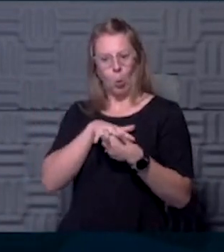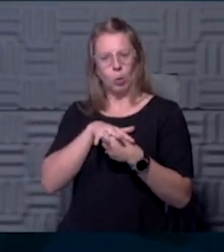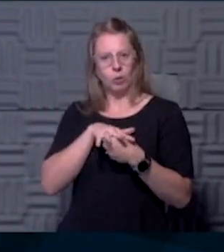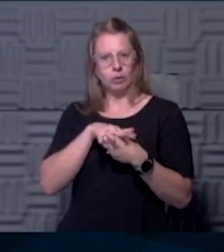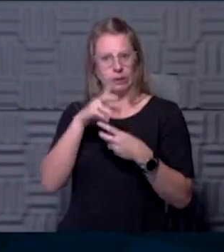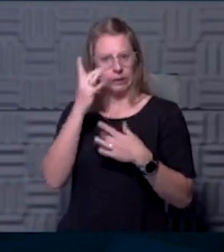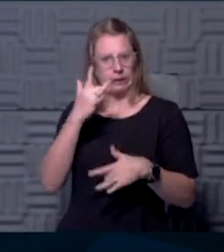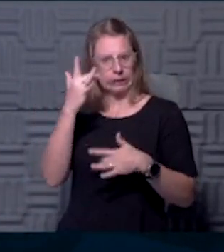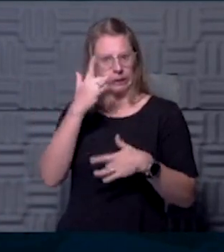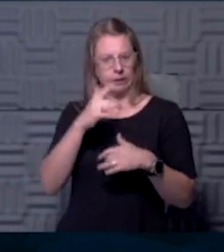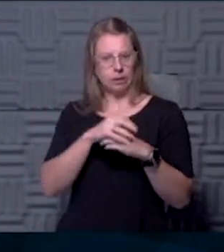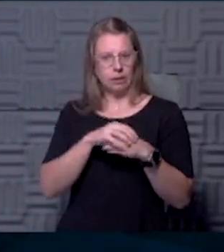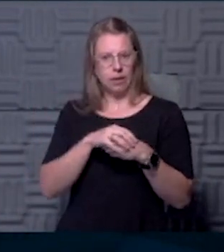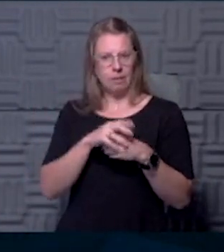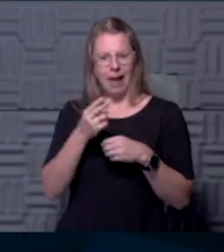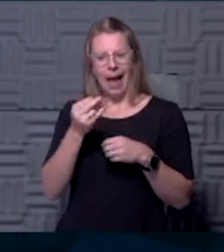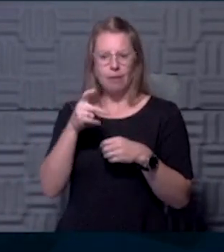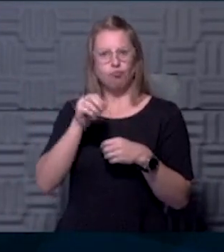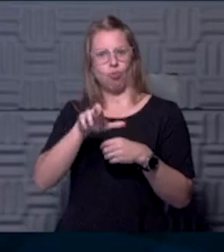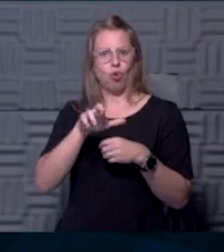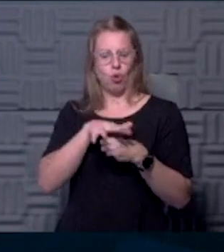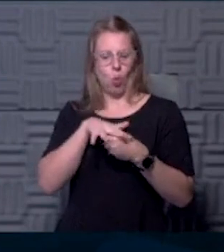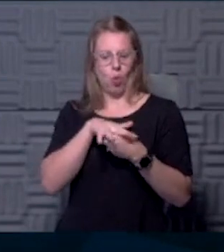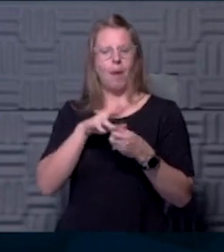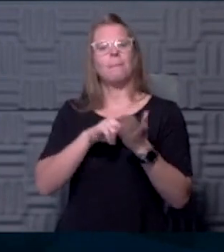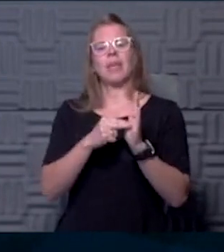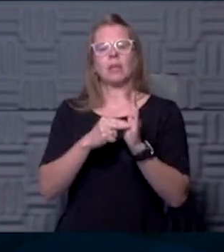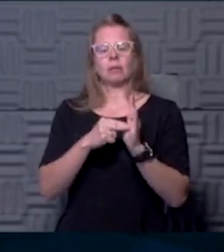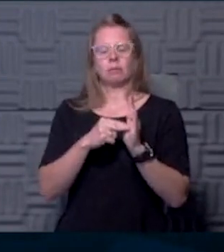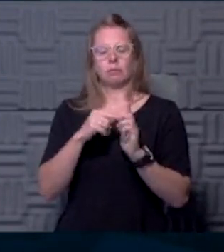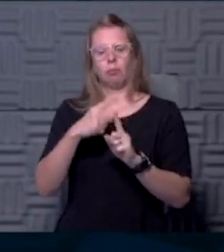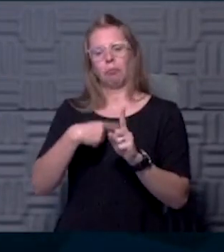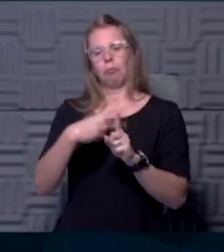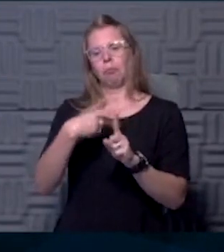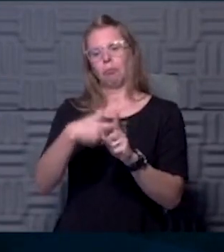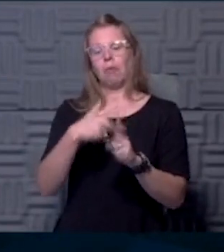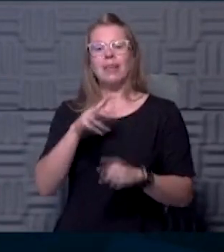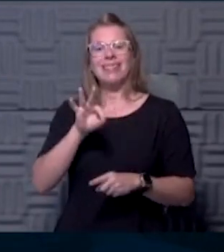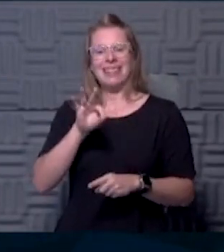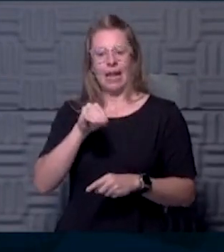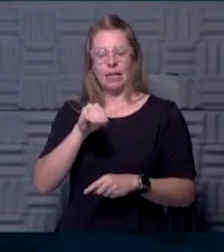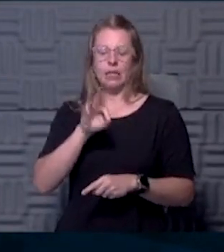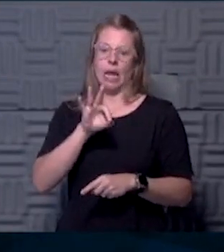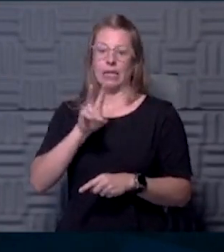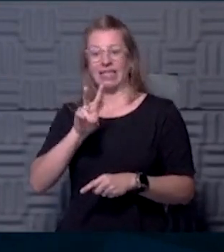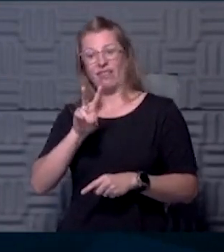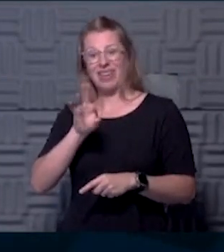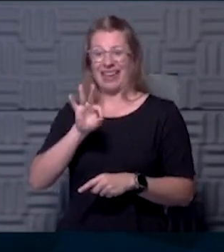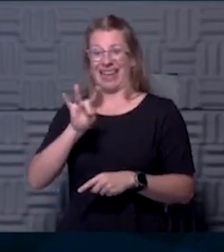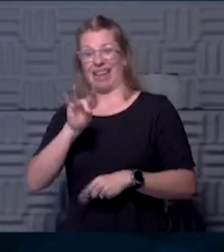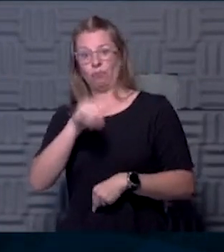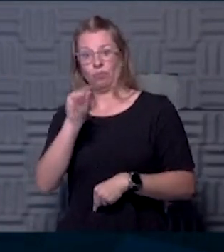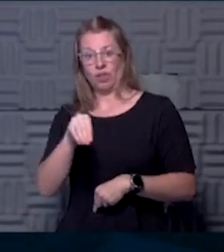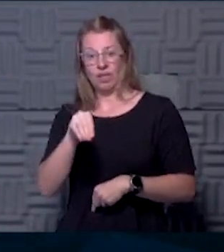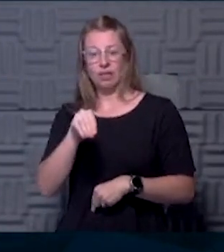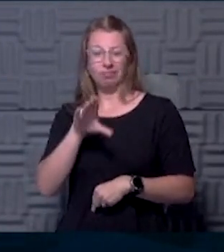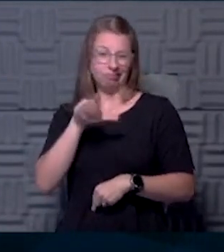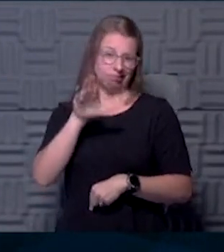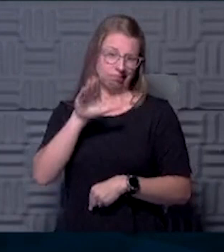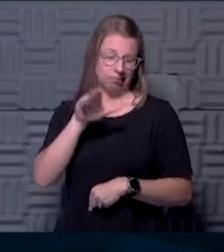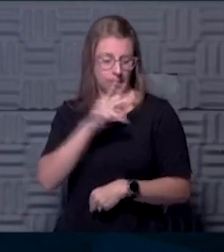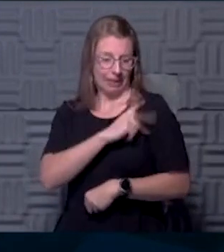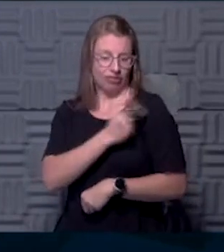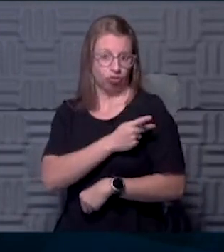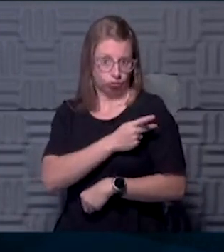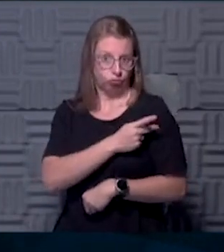disease, almost hyper-local, meaning for the first few months, 90 some odd, 97, 98, maybe even a little higher percent of the